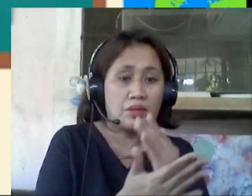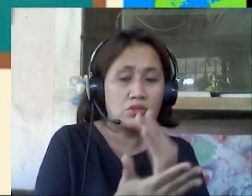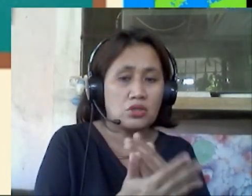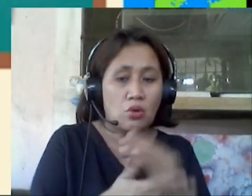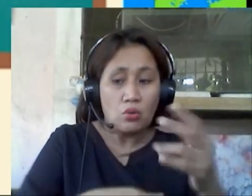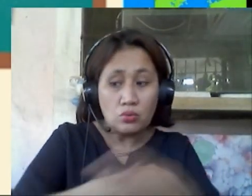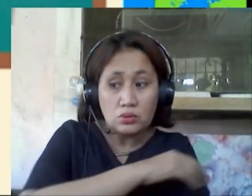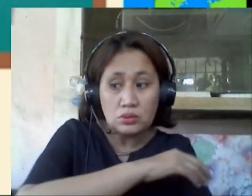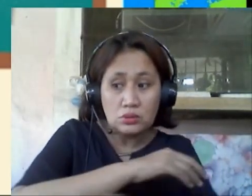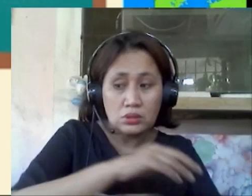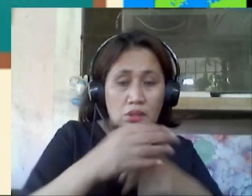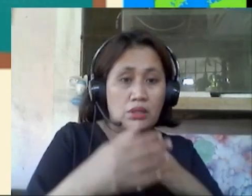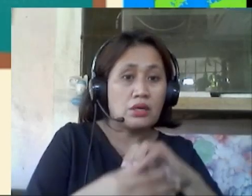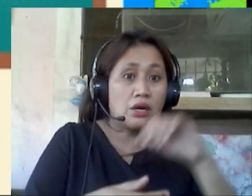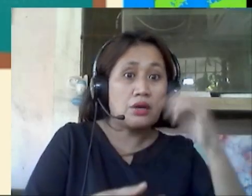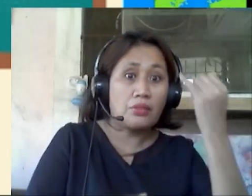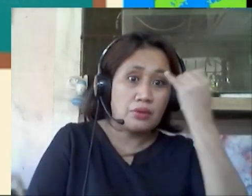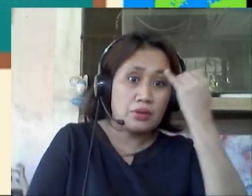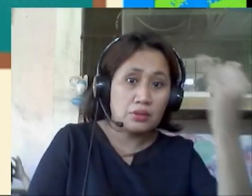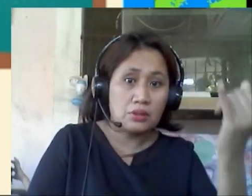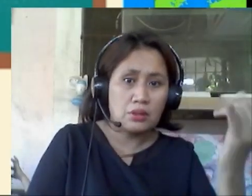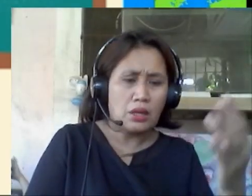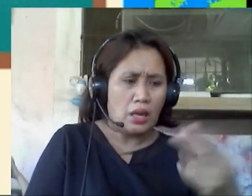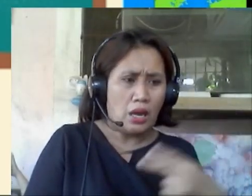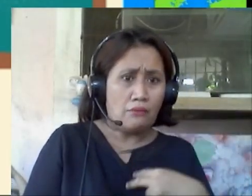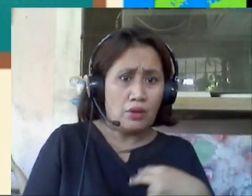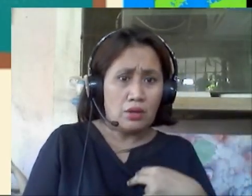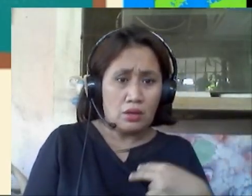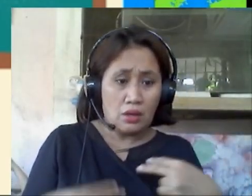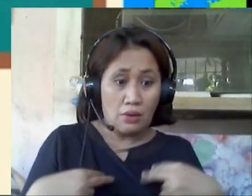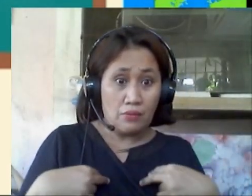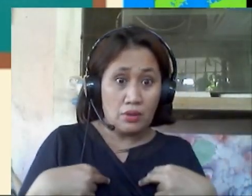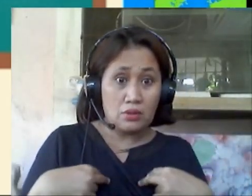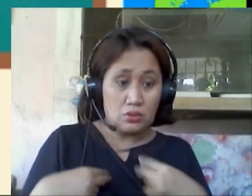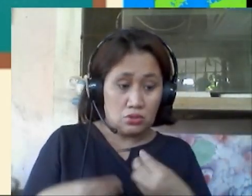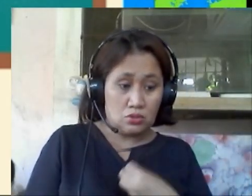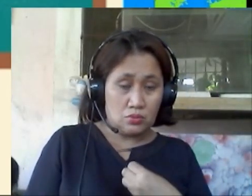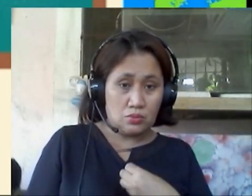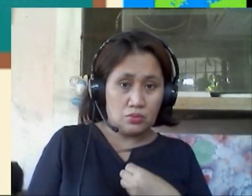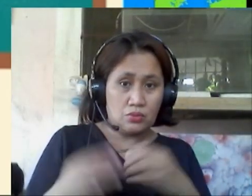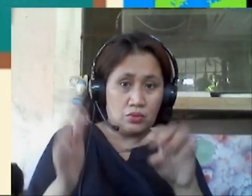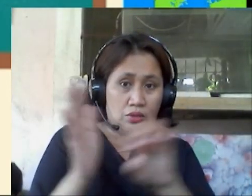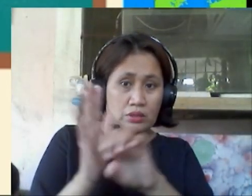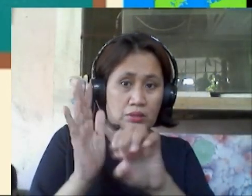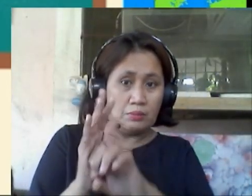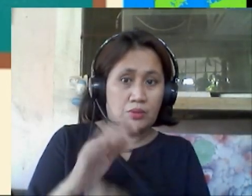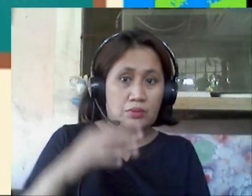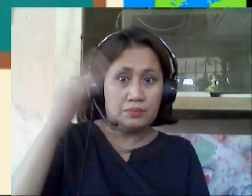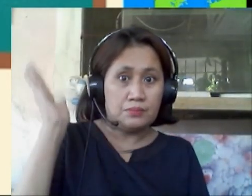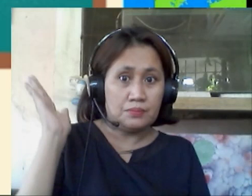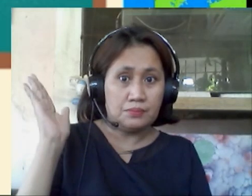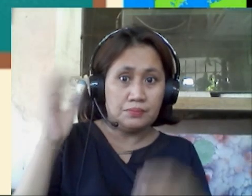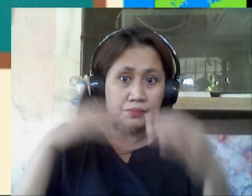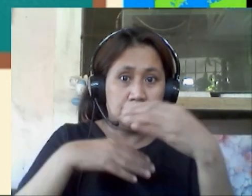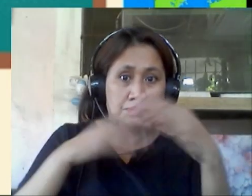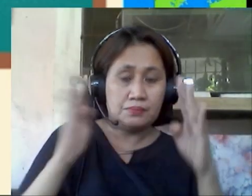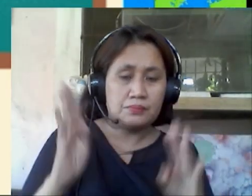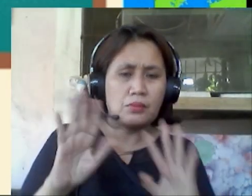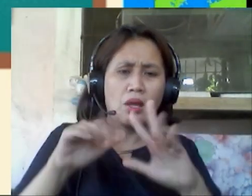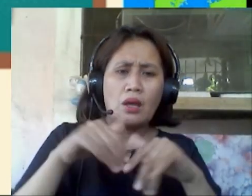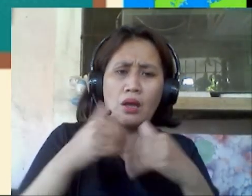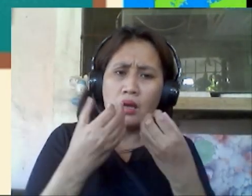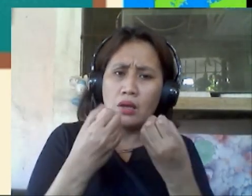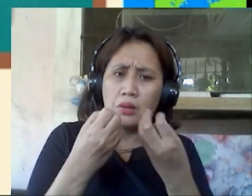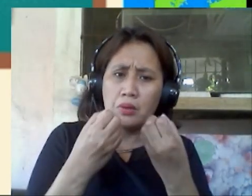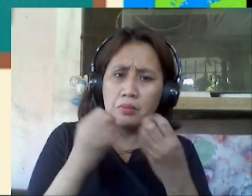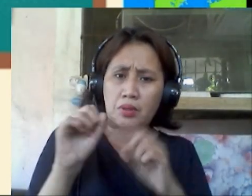ideas and presenting them as your own. Take a look at our sample text inside the box. How many